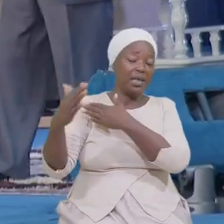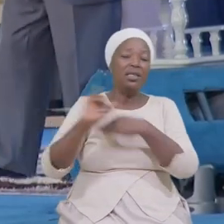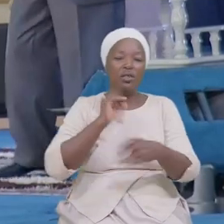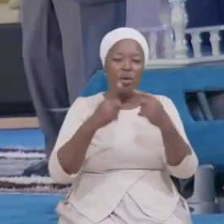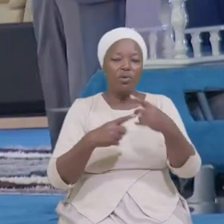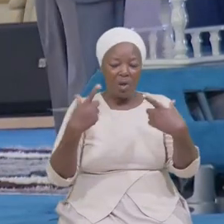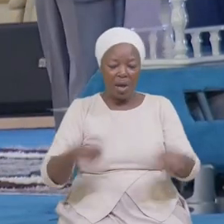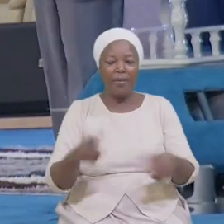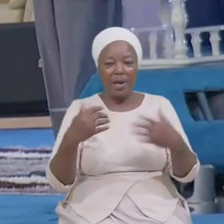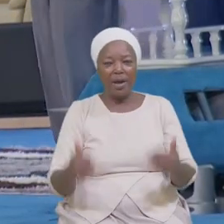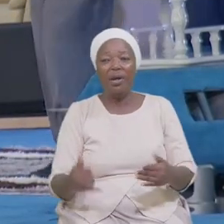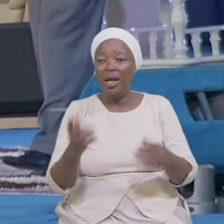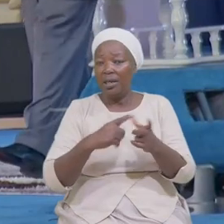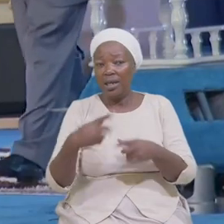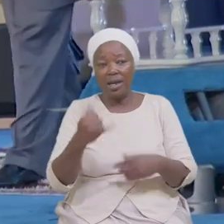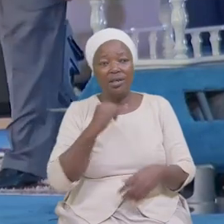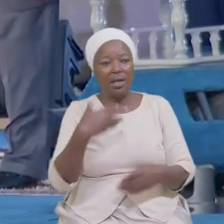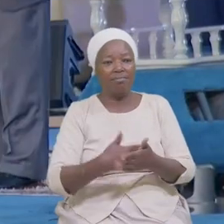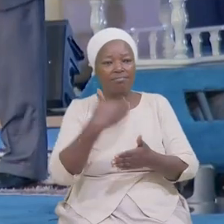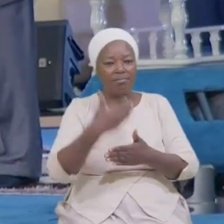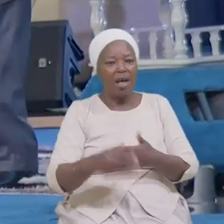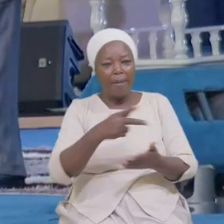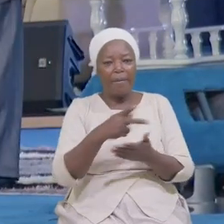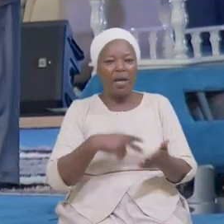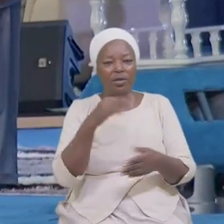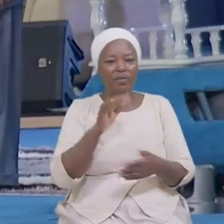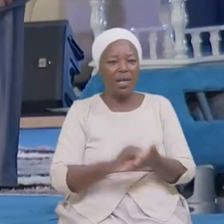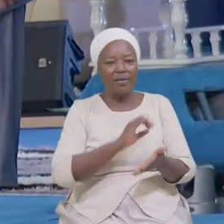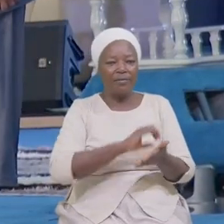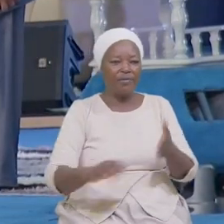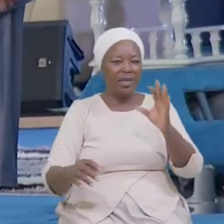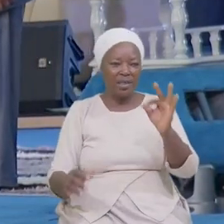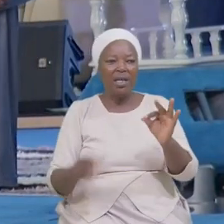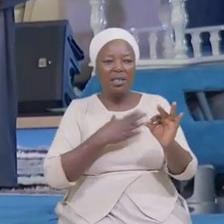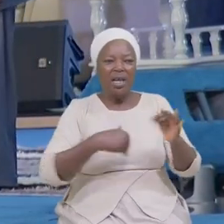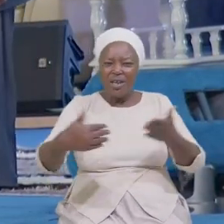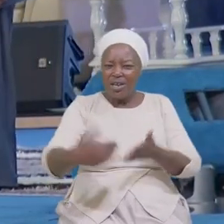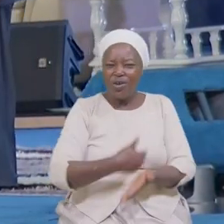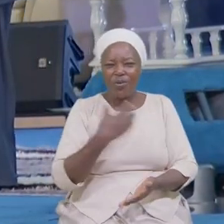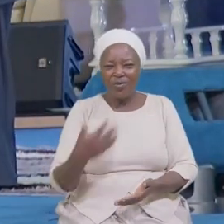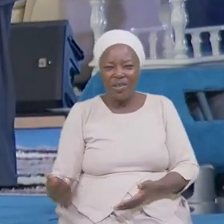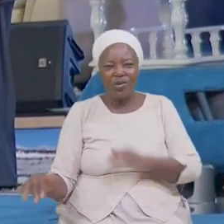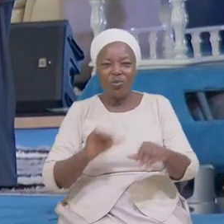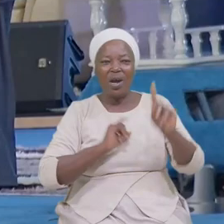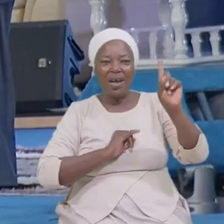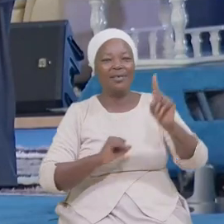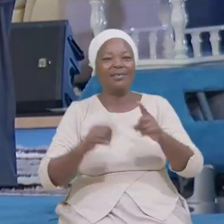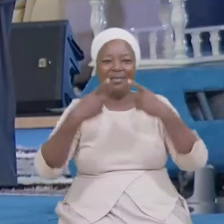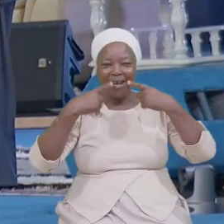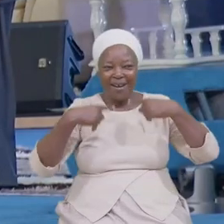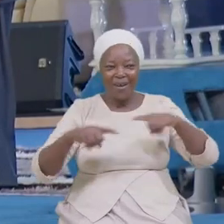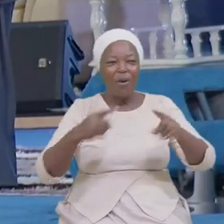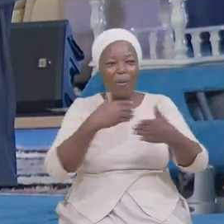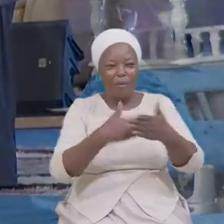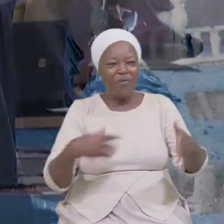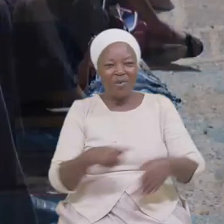he says the next part of verse 9. He says, new things do I declare. Before they